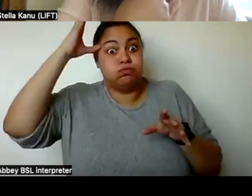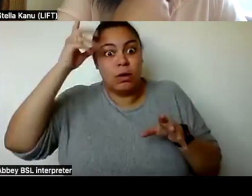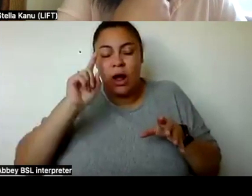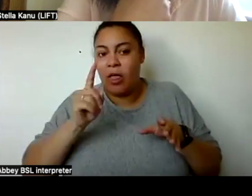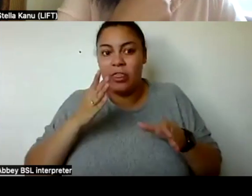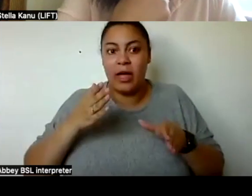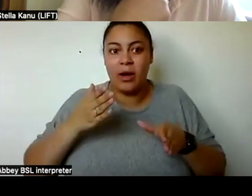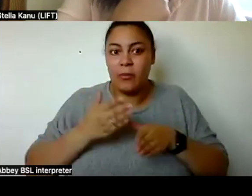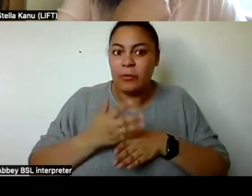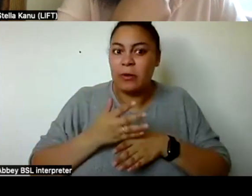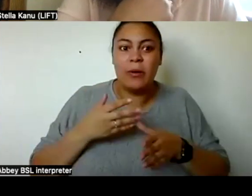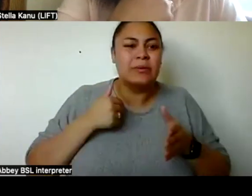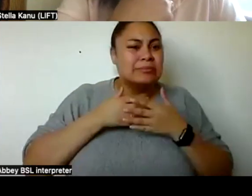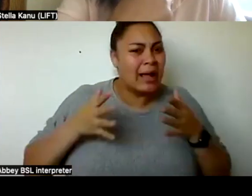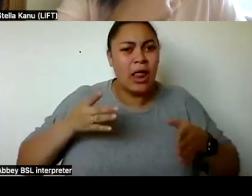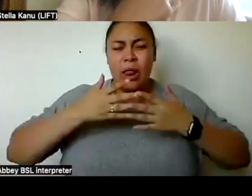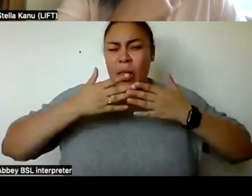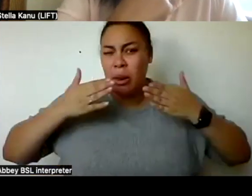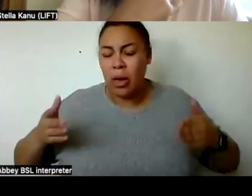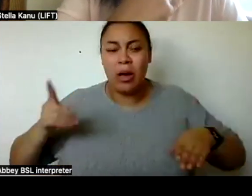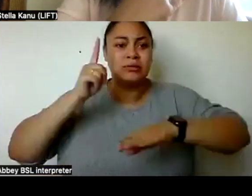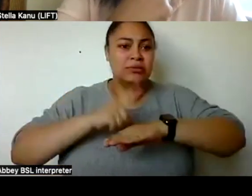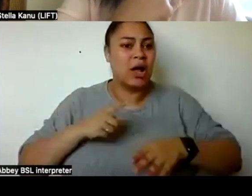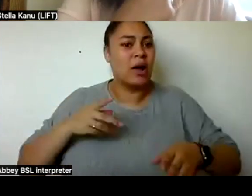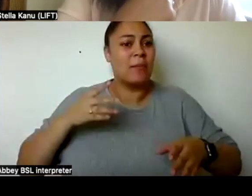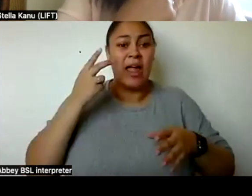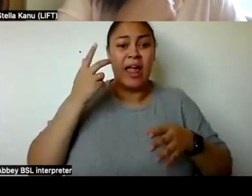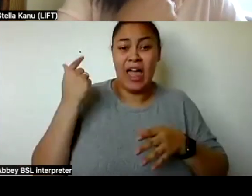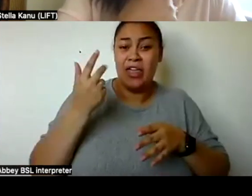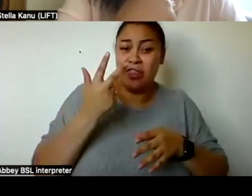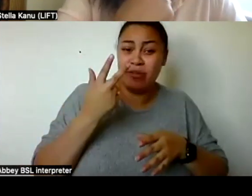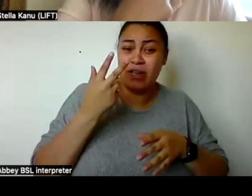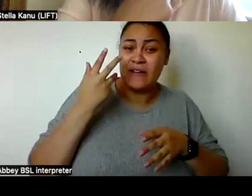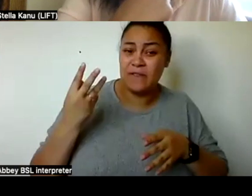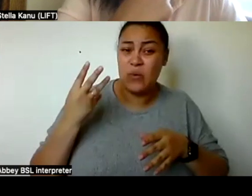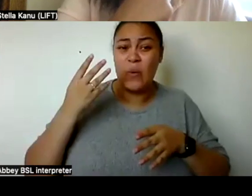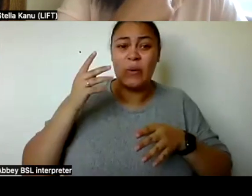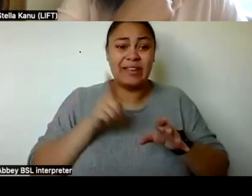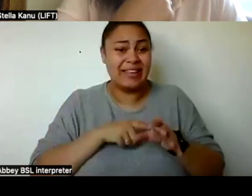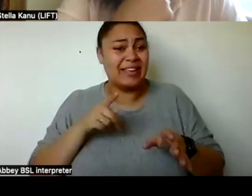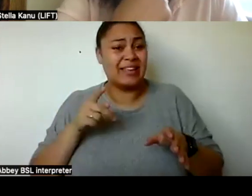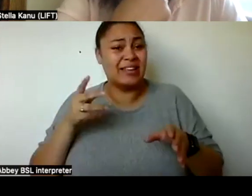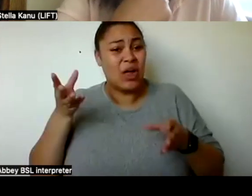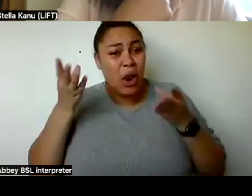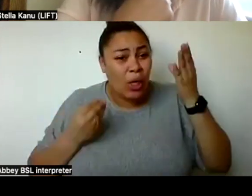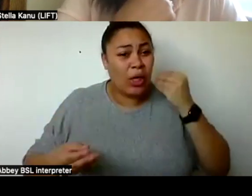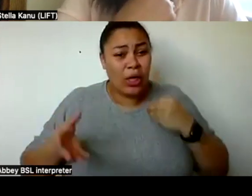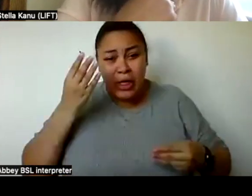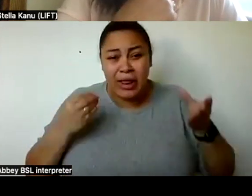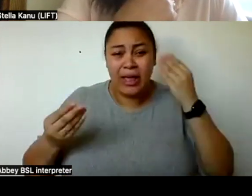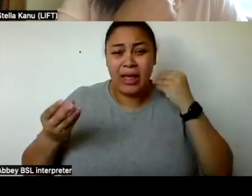spent a long time, probably the last 3 or 4 years, learning loads from Migrant in Culture as a network